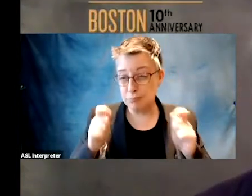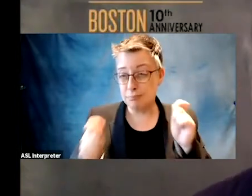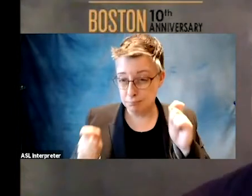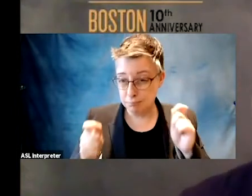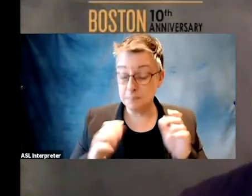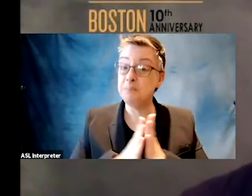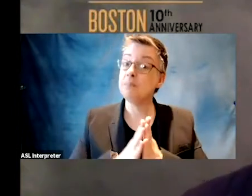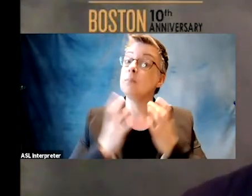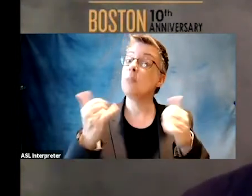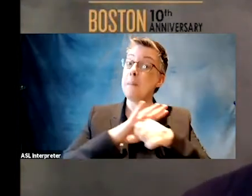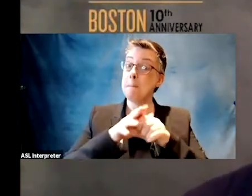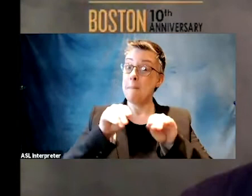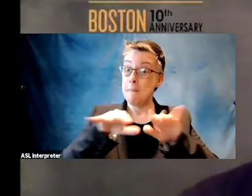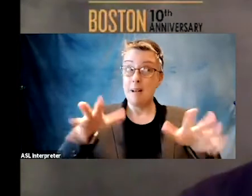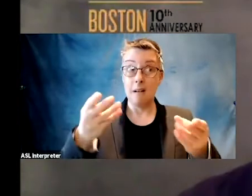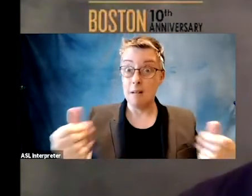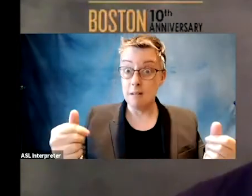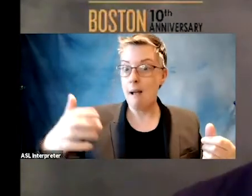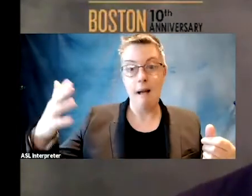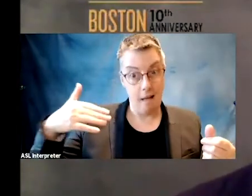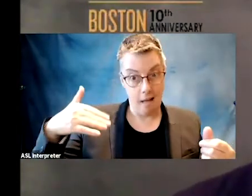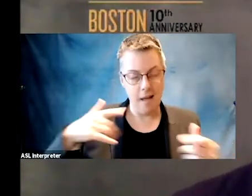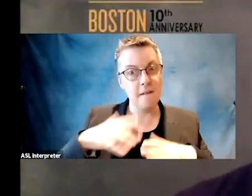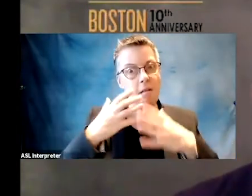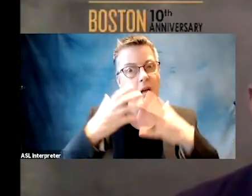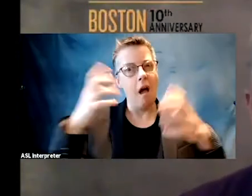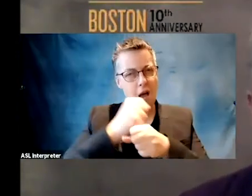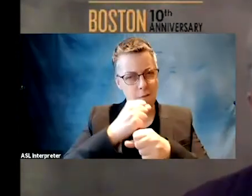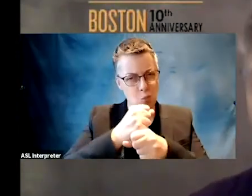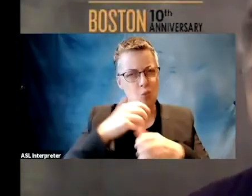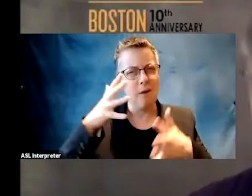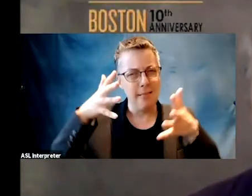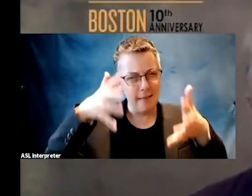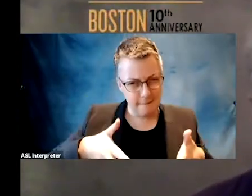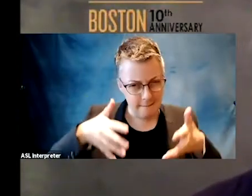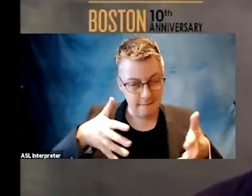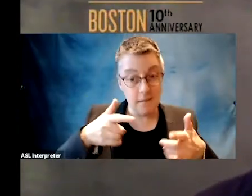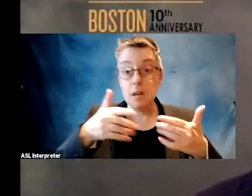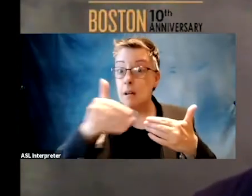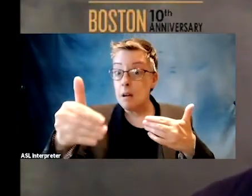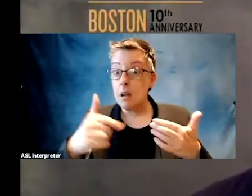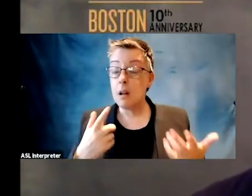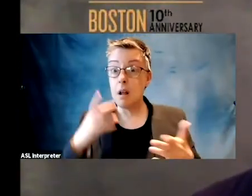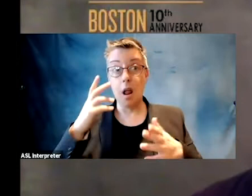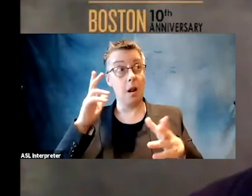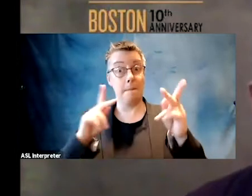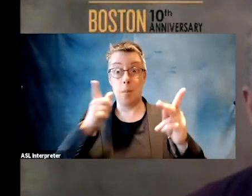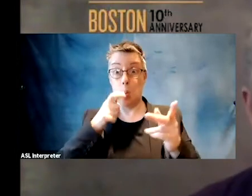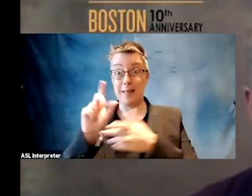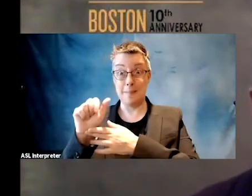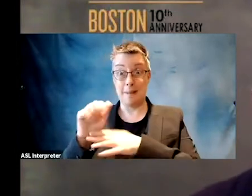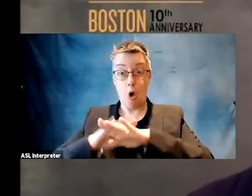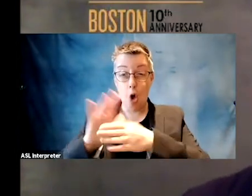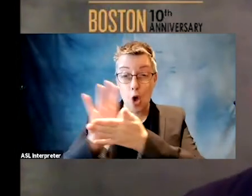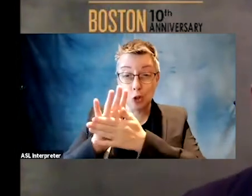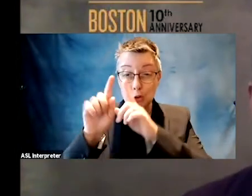to end the pandemic and to end the still persisting underrepresentation of disabilities on screen,